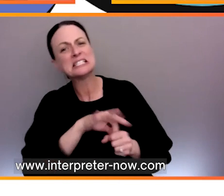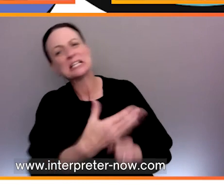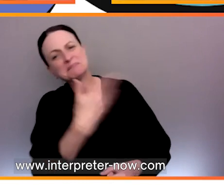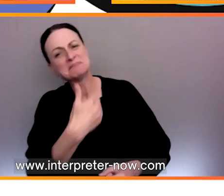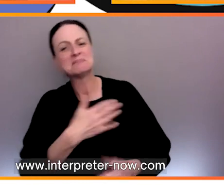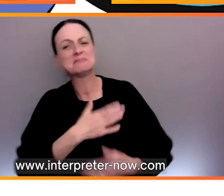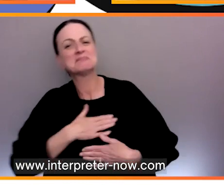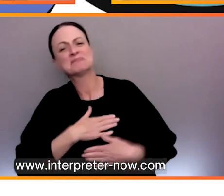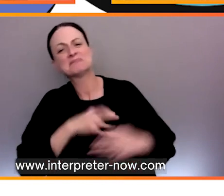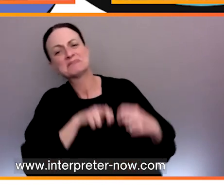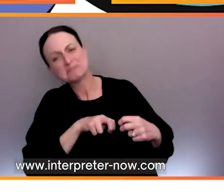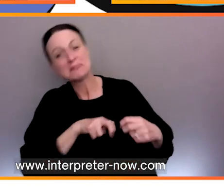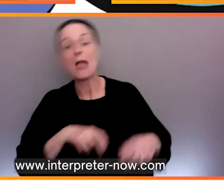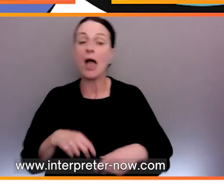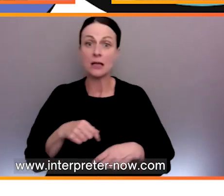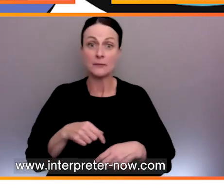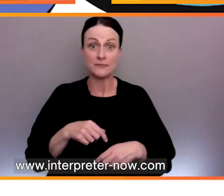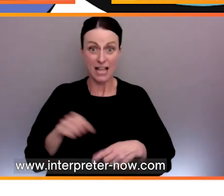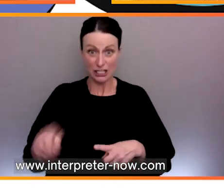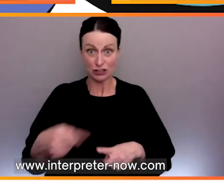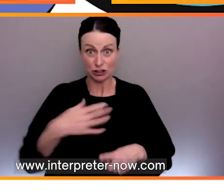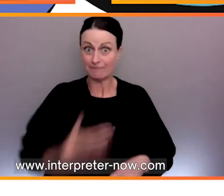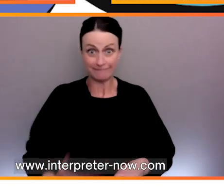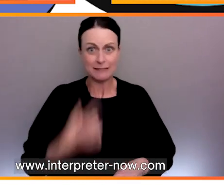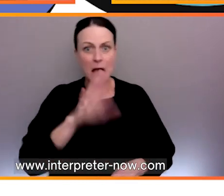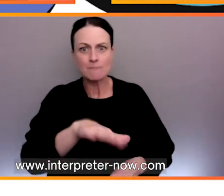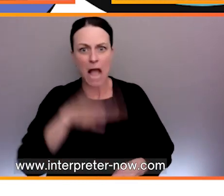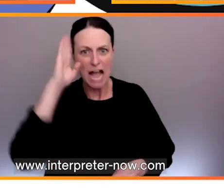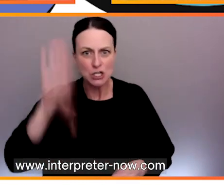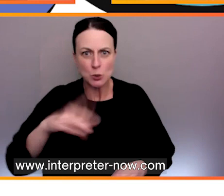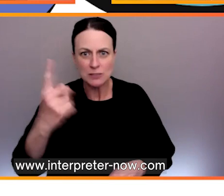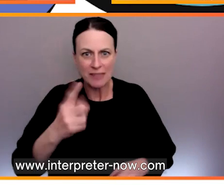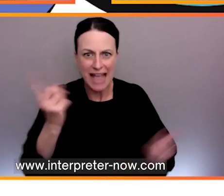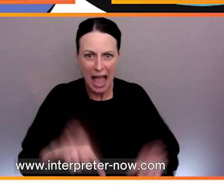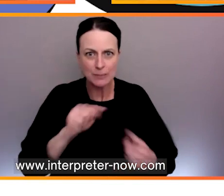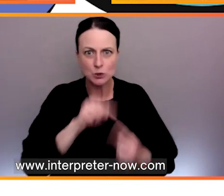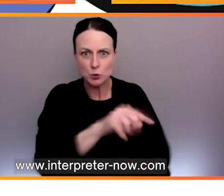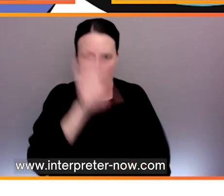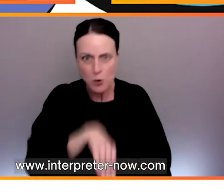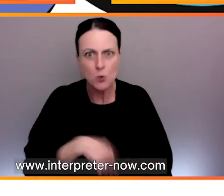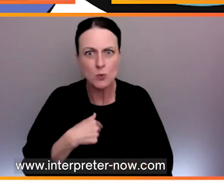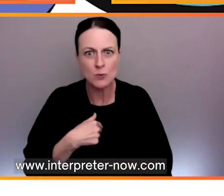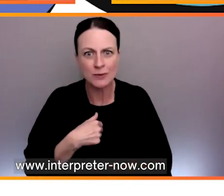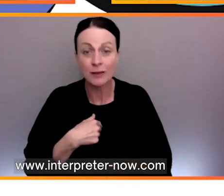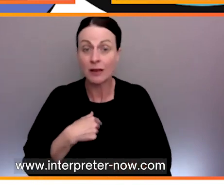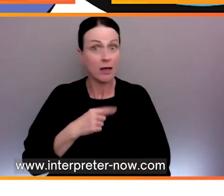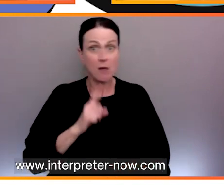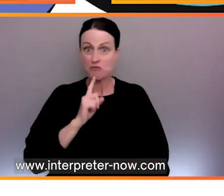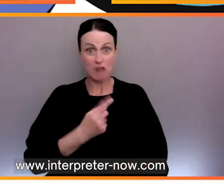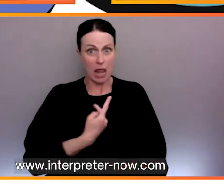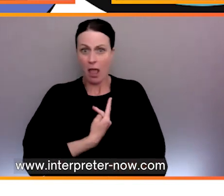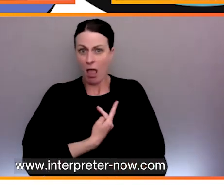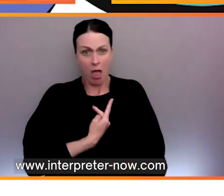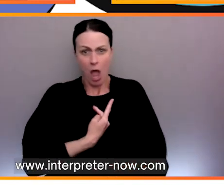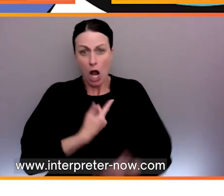room, you always, interacted, and this sort of extroverted energy, bringing